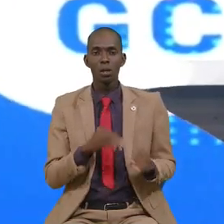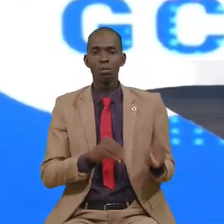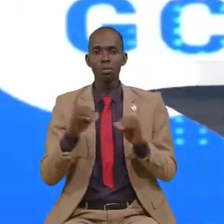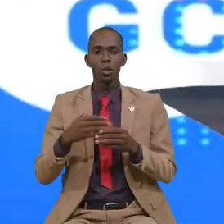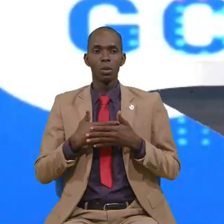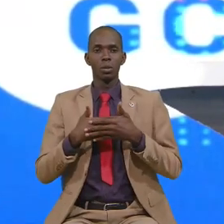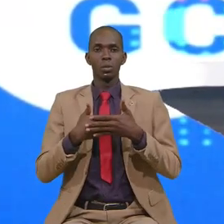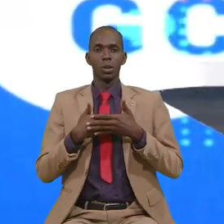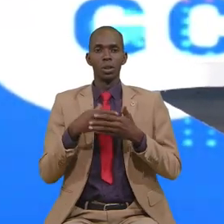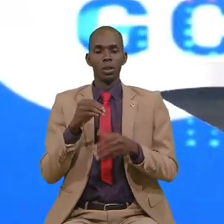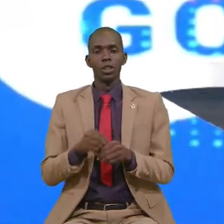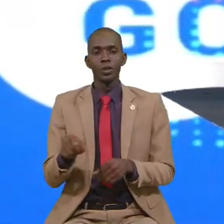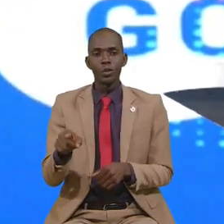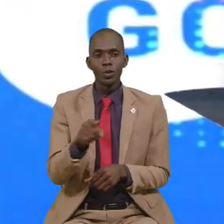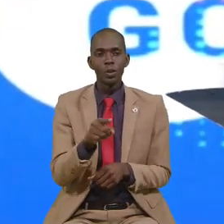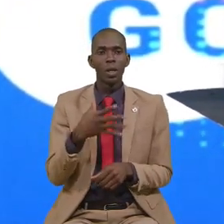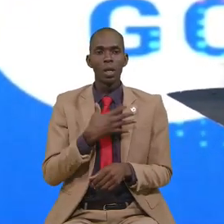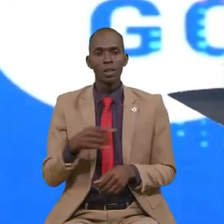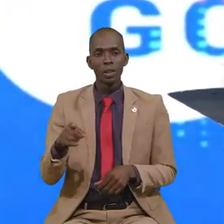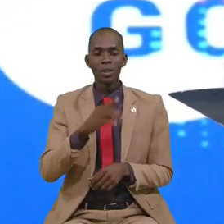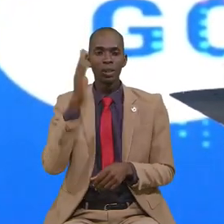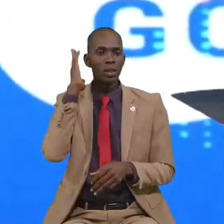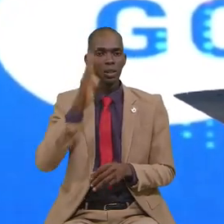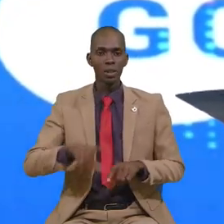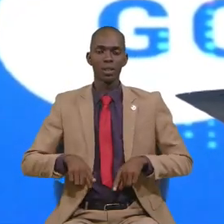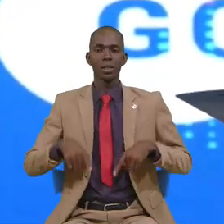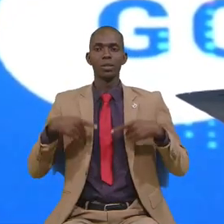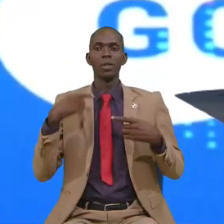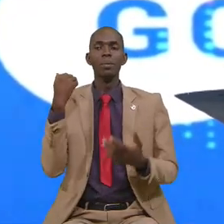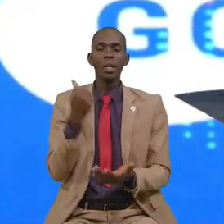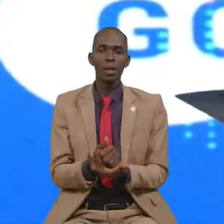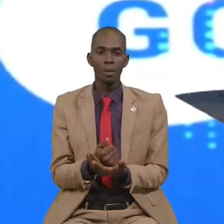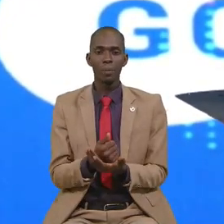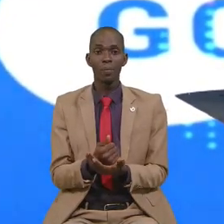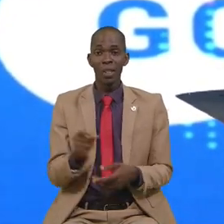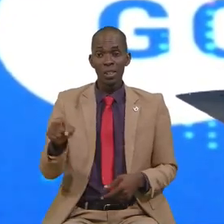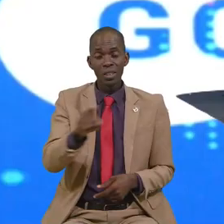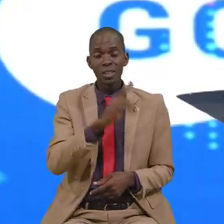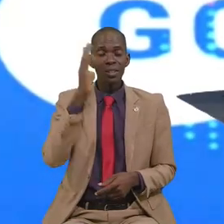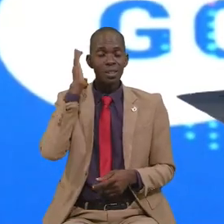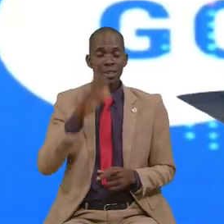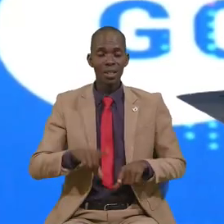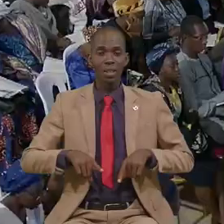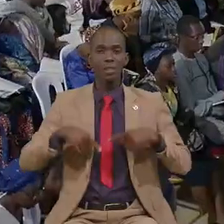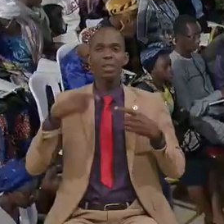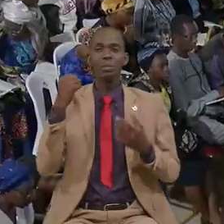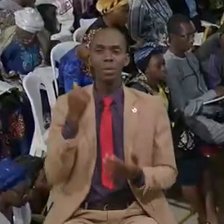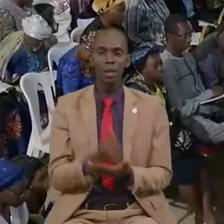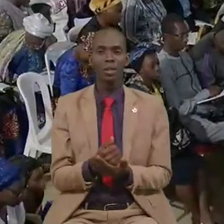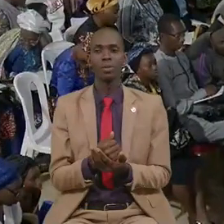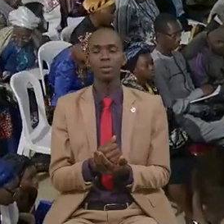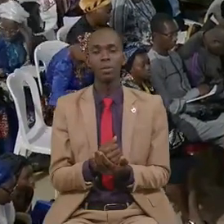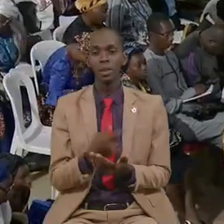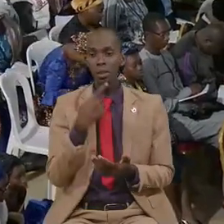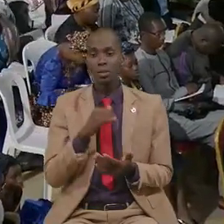in you, and ye shall live." Ye shall live. It says, "And